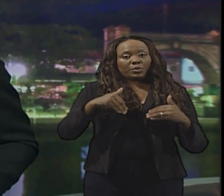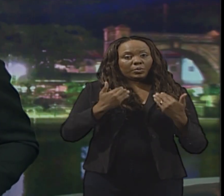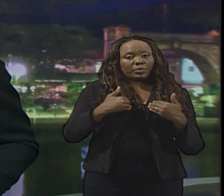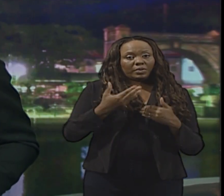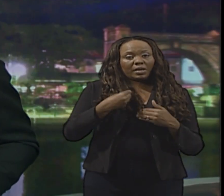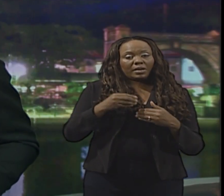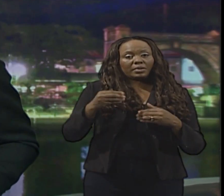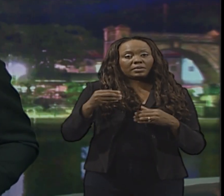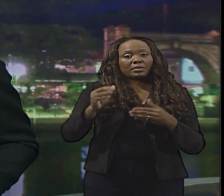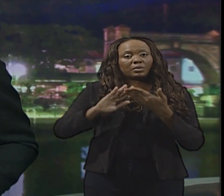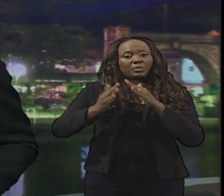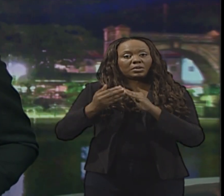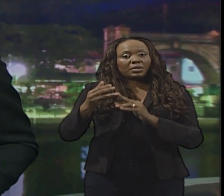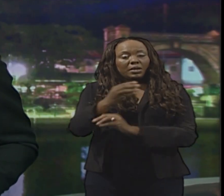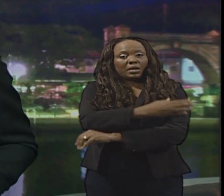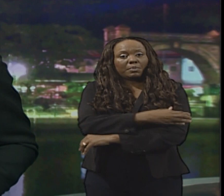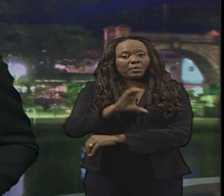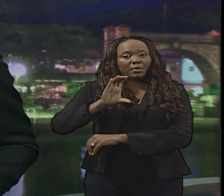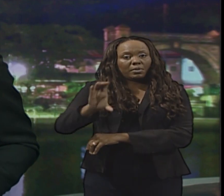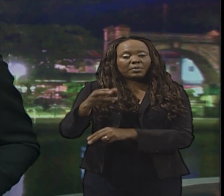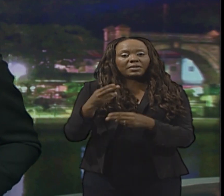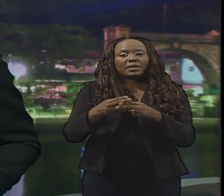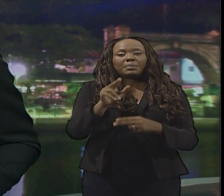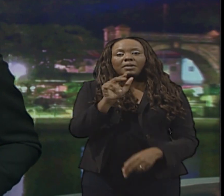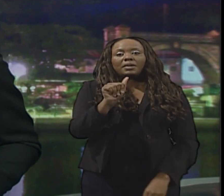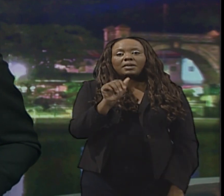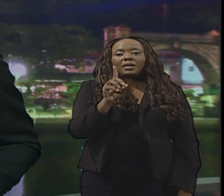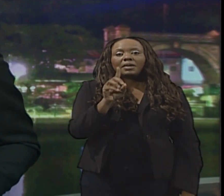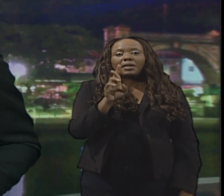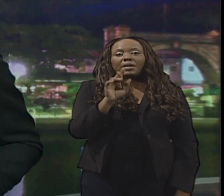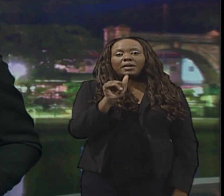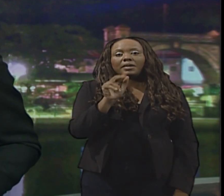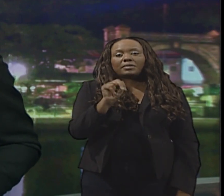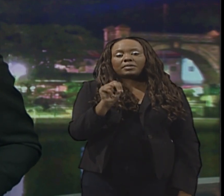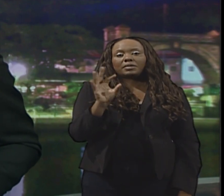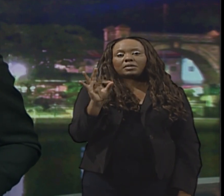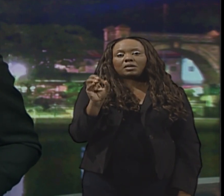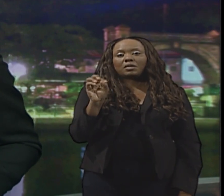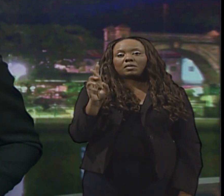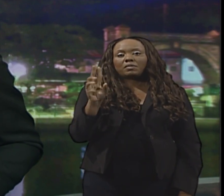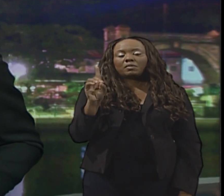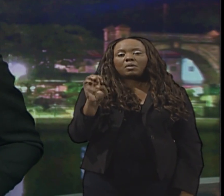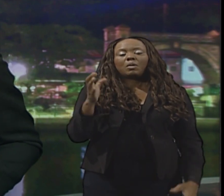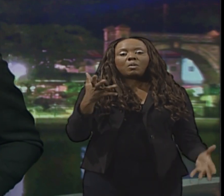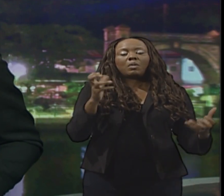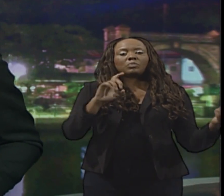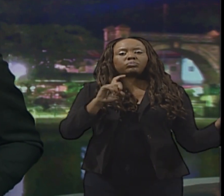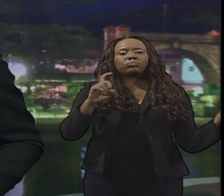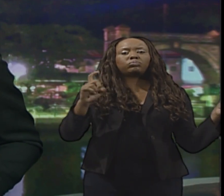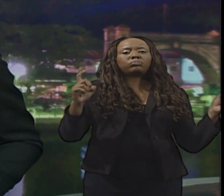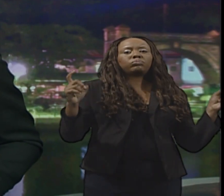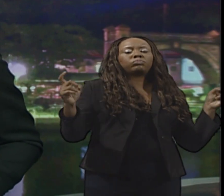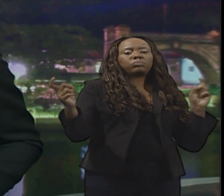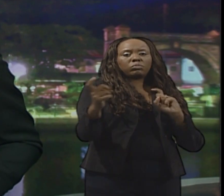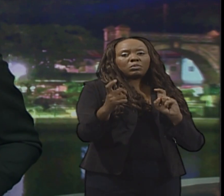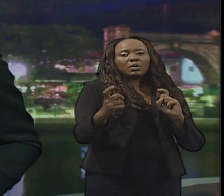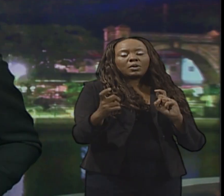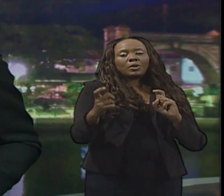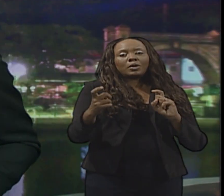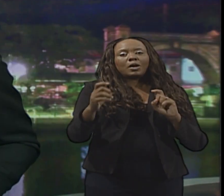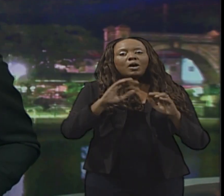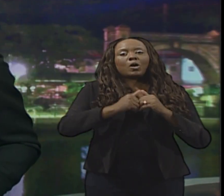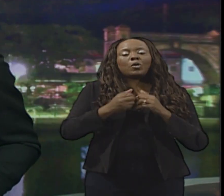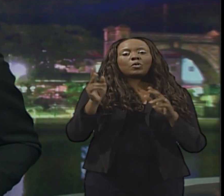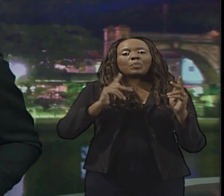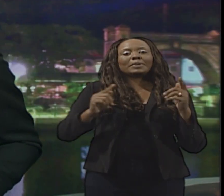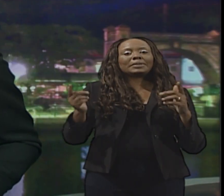Youth and Community Empowerment Minister Adrian Ford is on a mission to transform blocks across the island. He believes these areas are